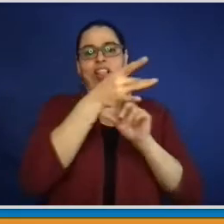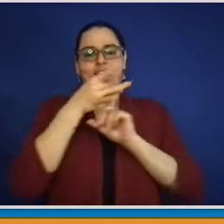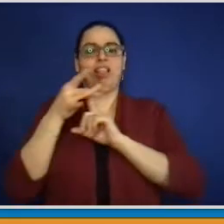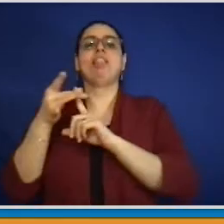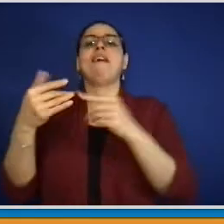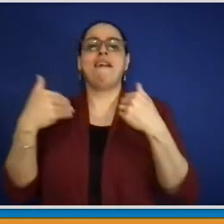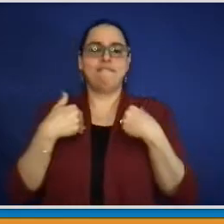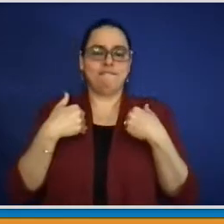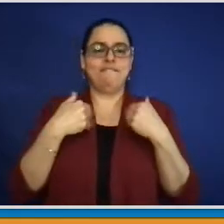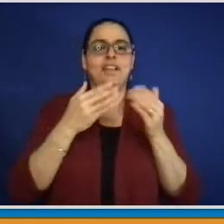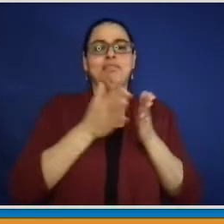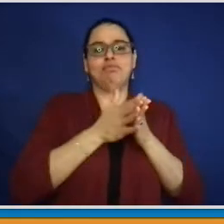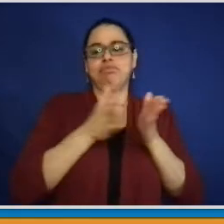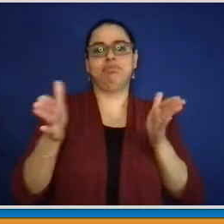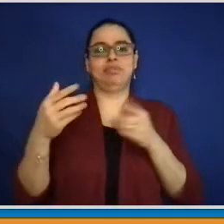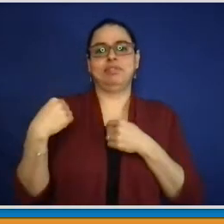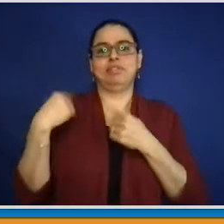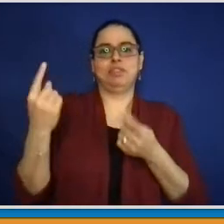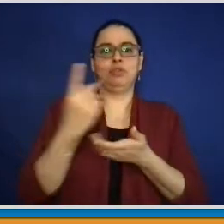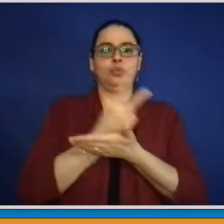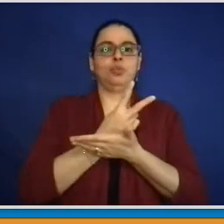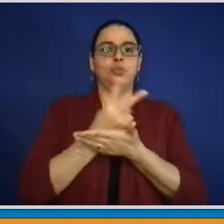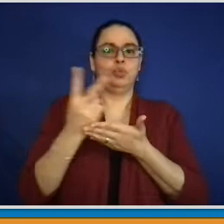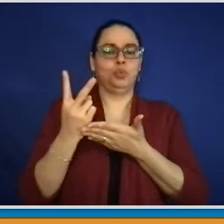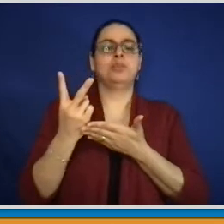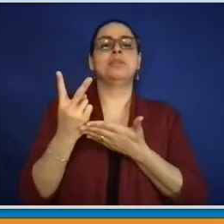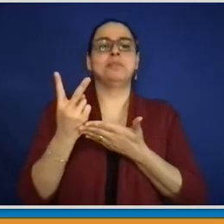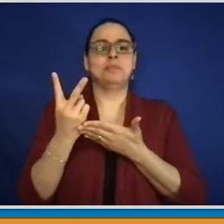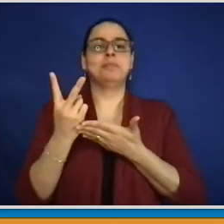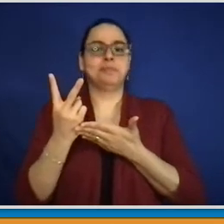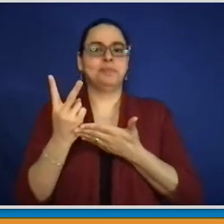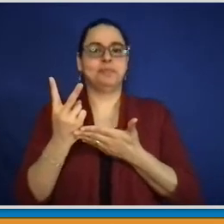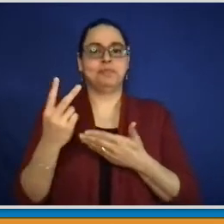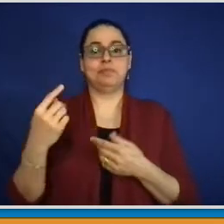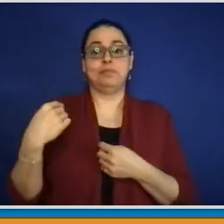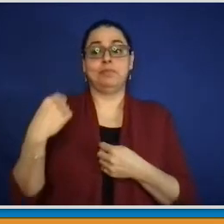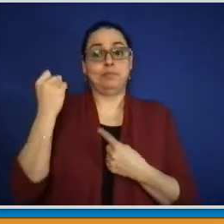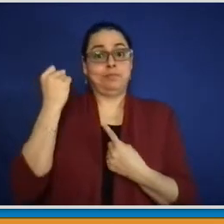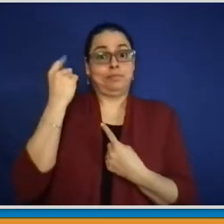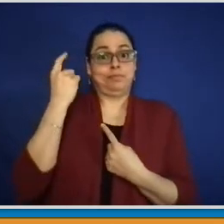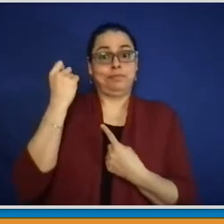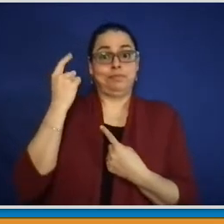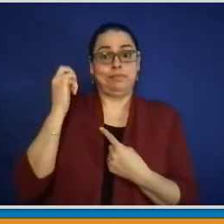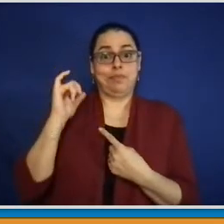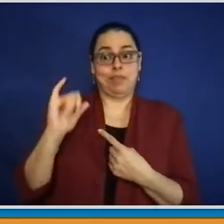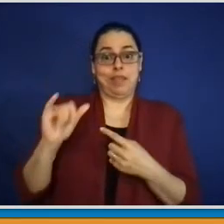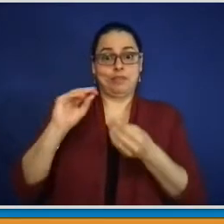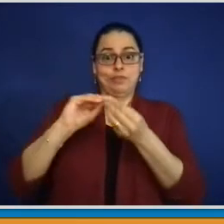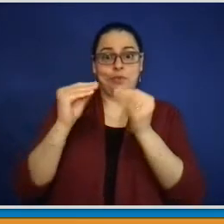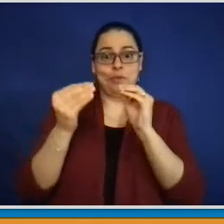dropped dramatically over the last week to 10 days. A week ago, that 5,200 number was